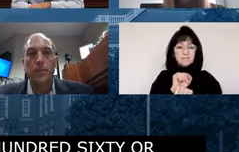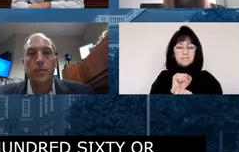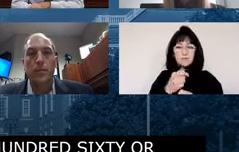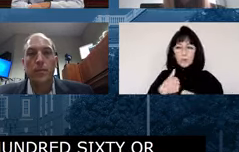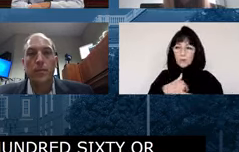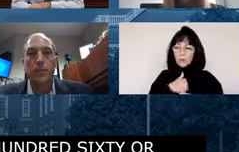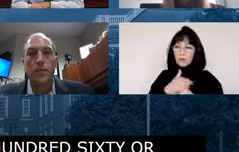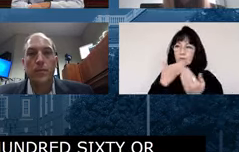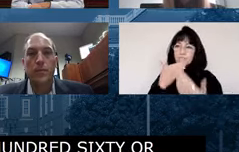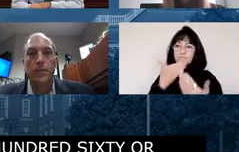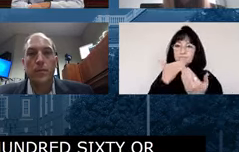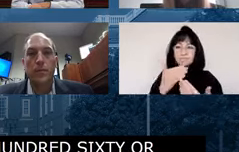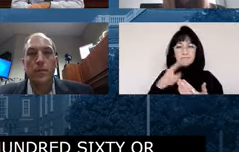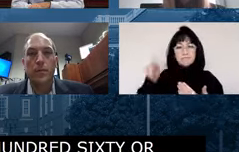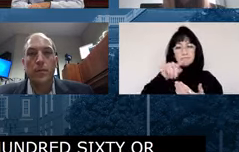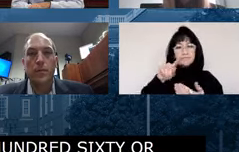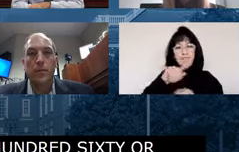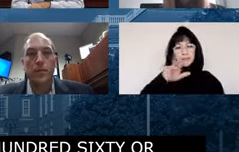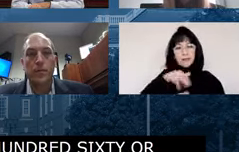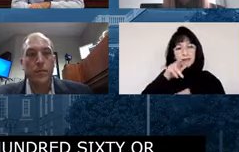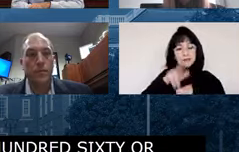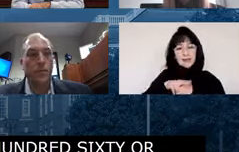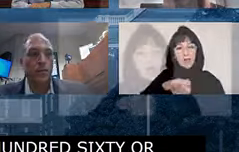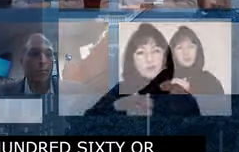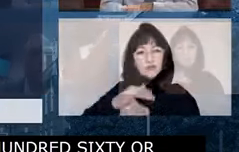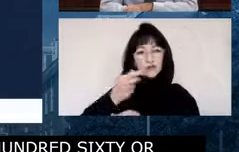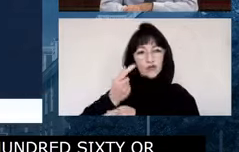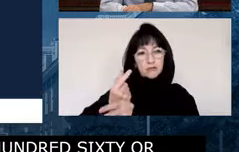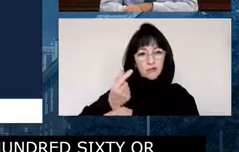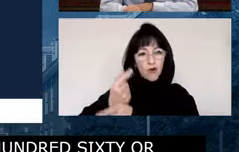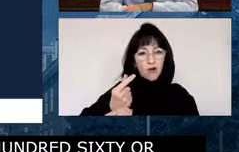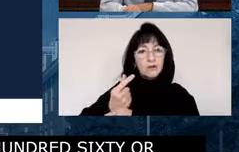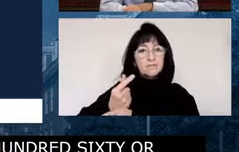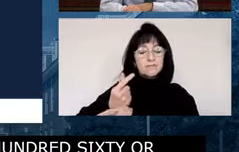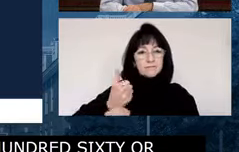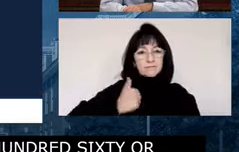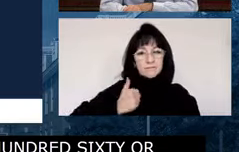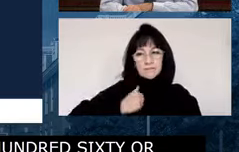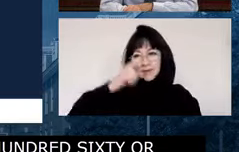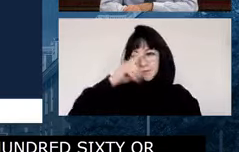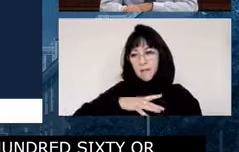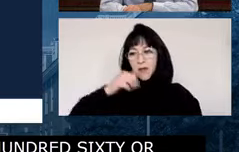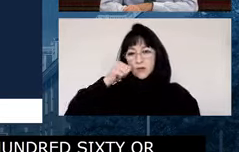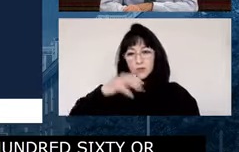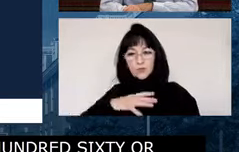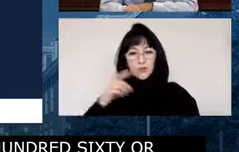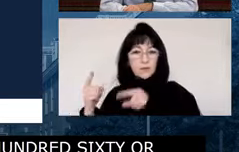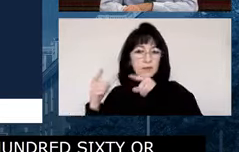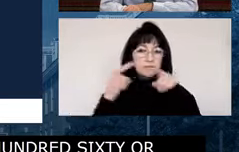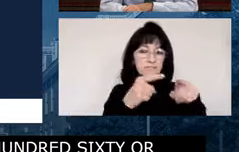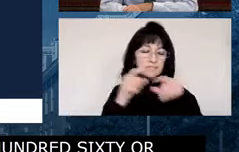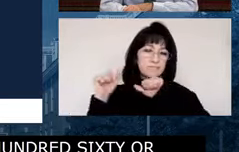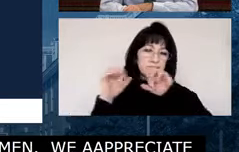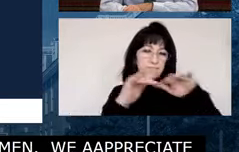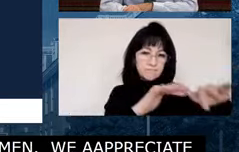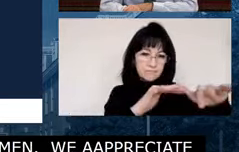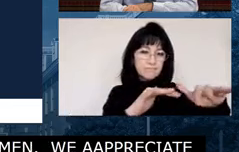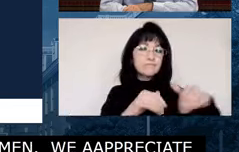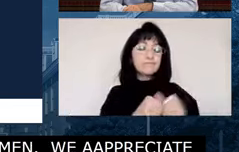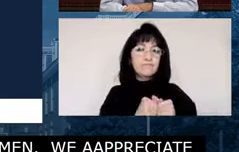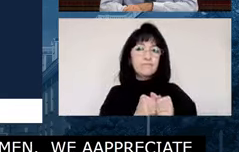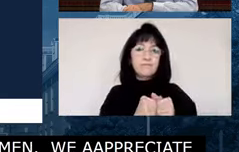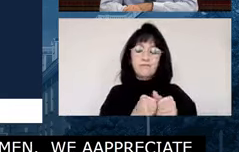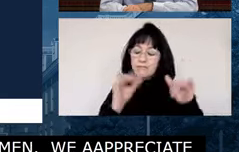women for their great work, their dedication, their selflessness through all this, and certainly our appreciation to the